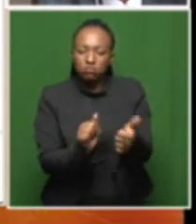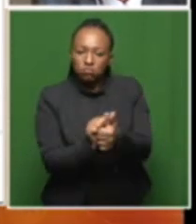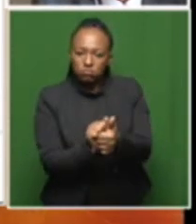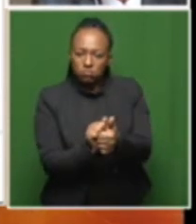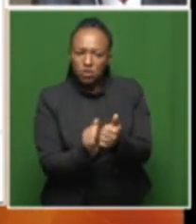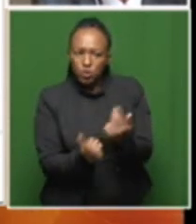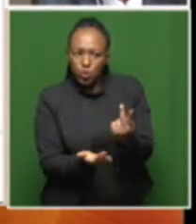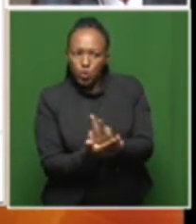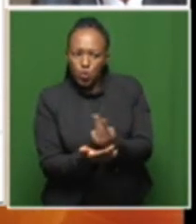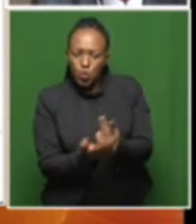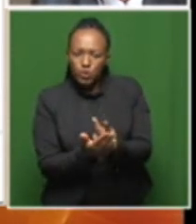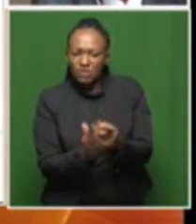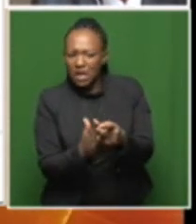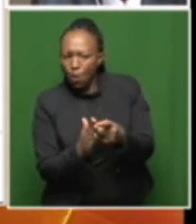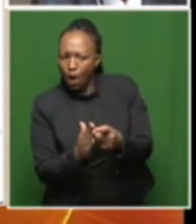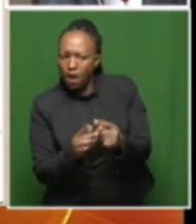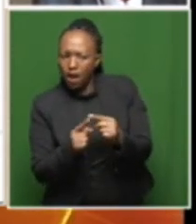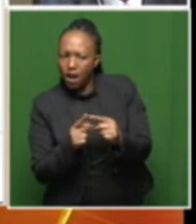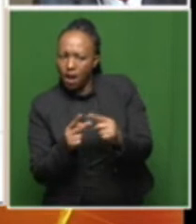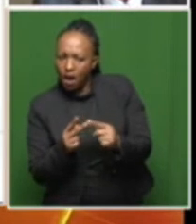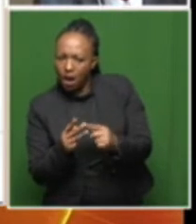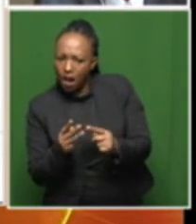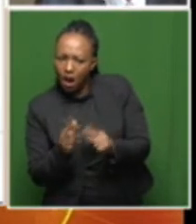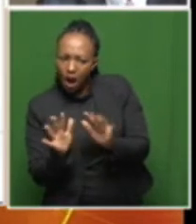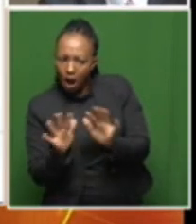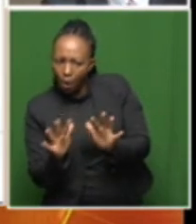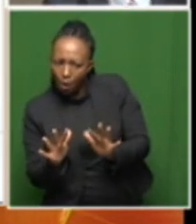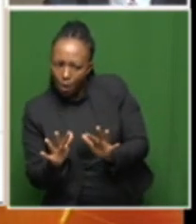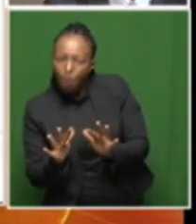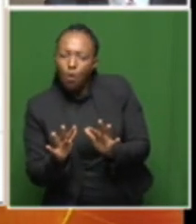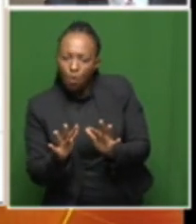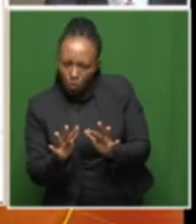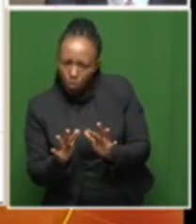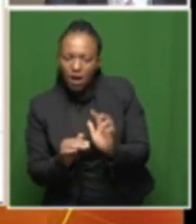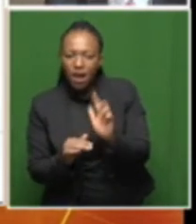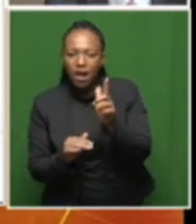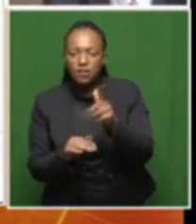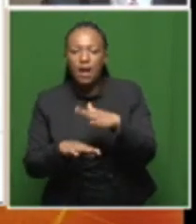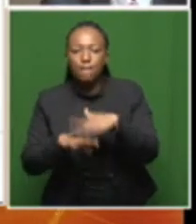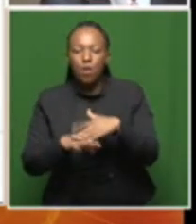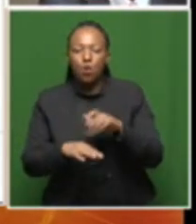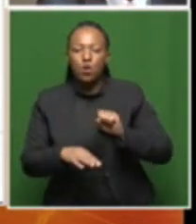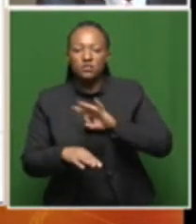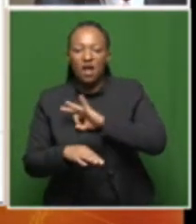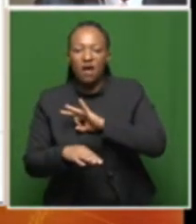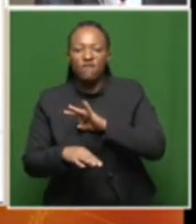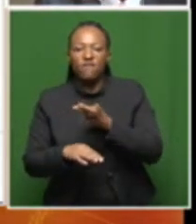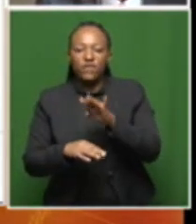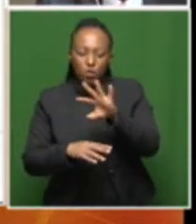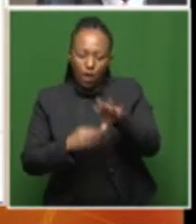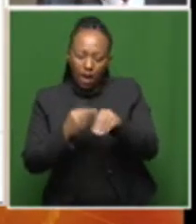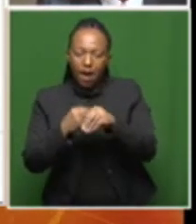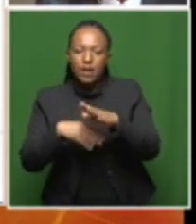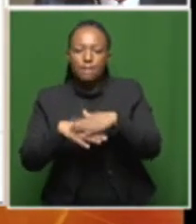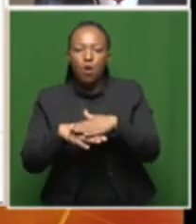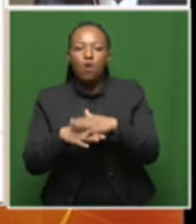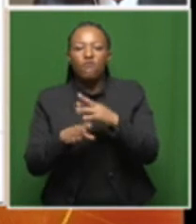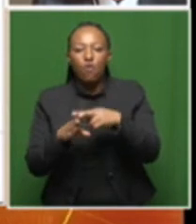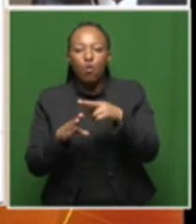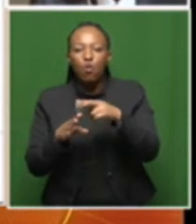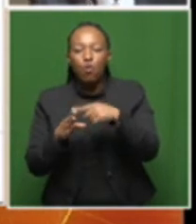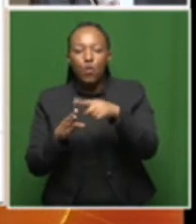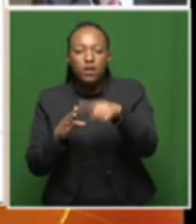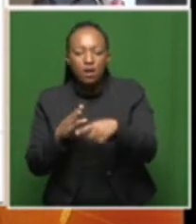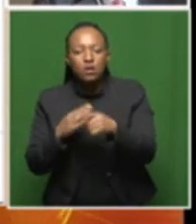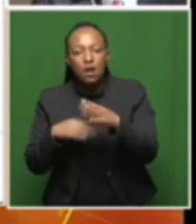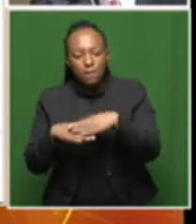used to what is required, and they will form an additional staff capacity to accelerate weekends when they're